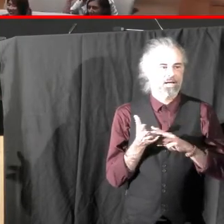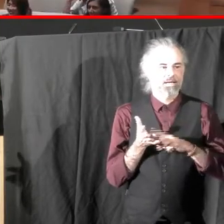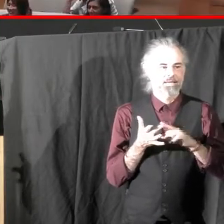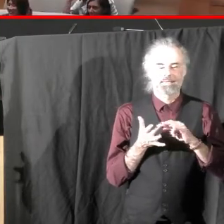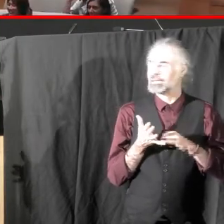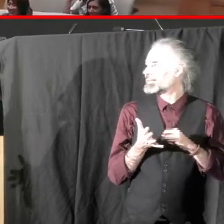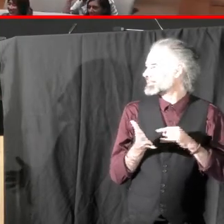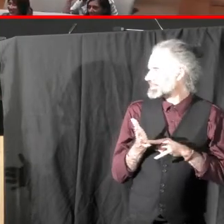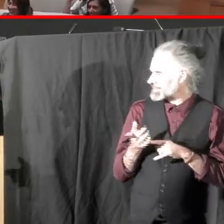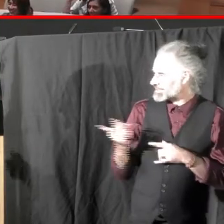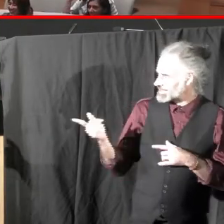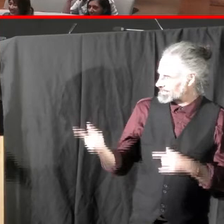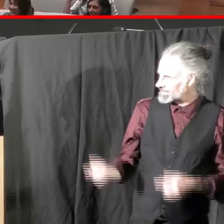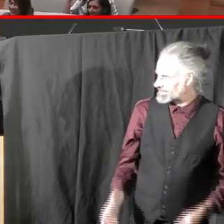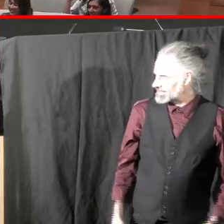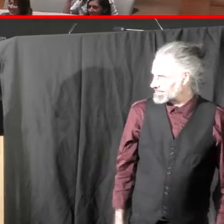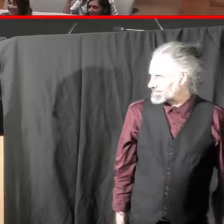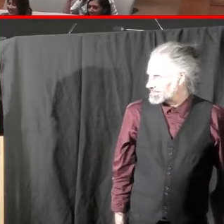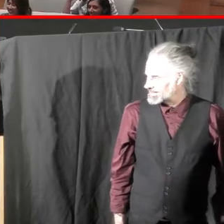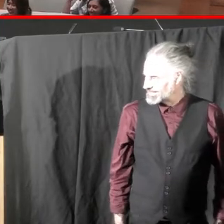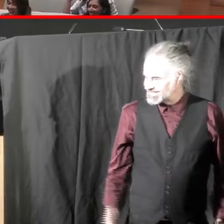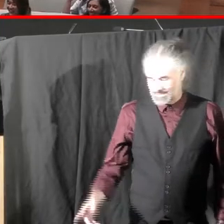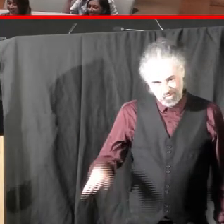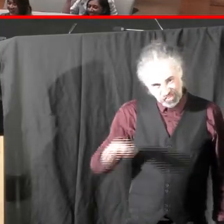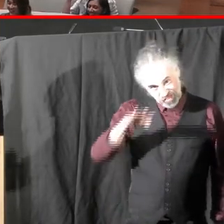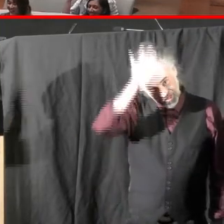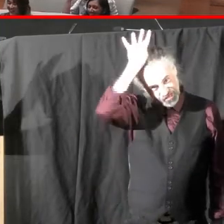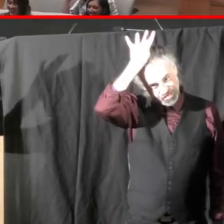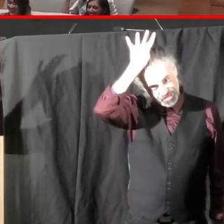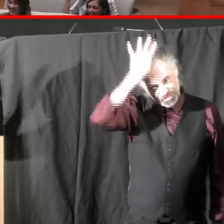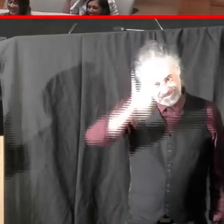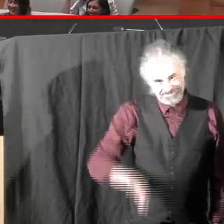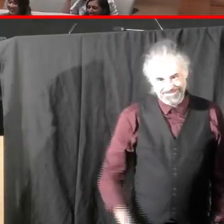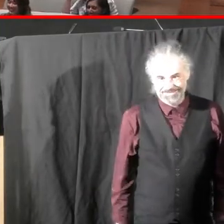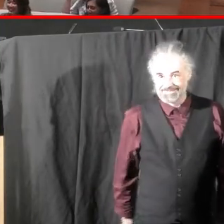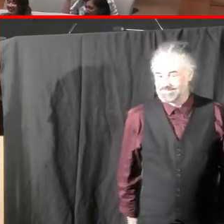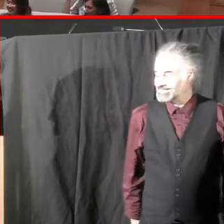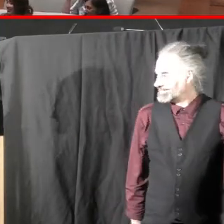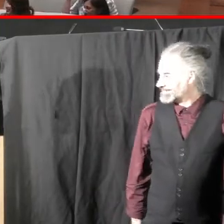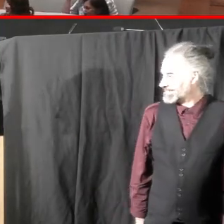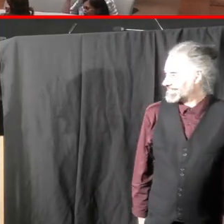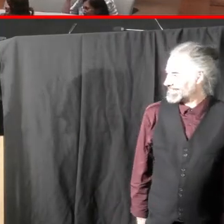It's probably the blue one.